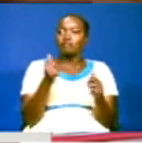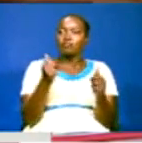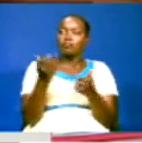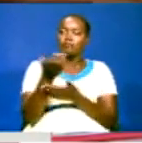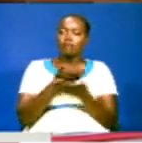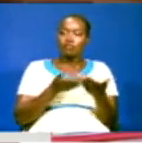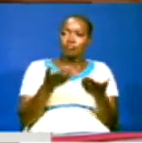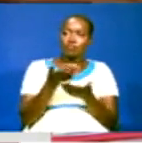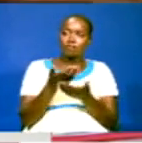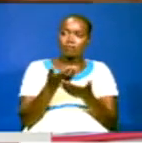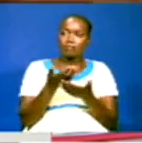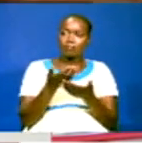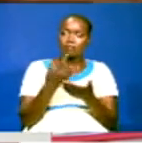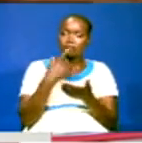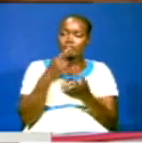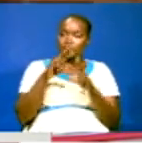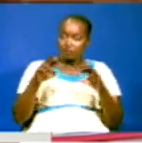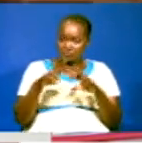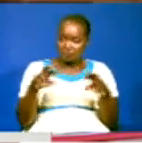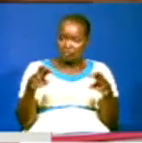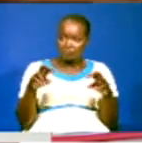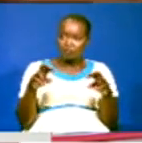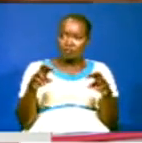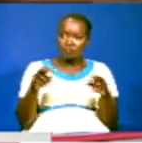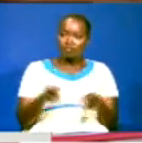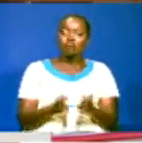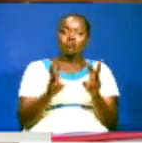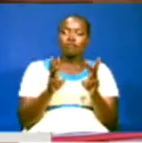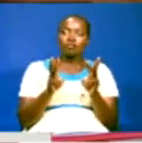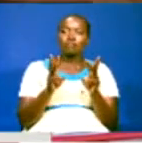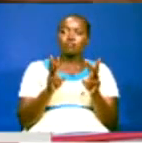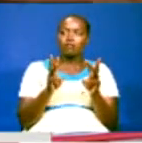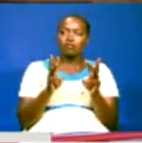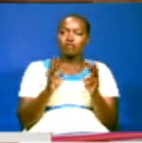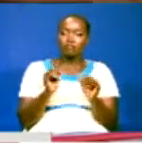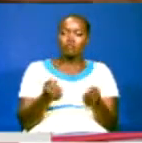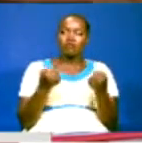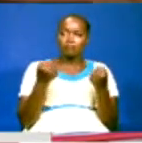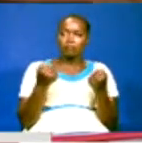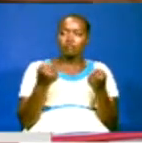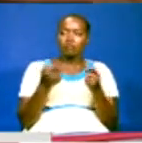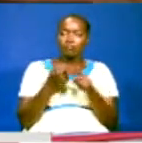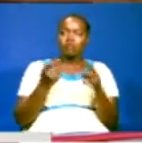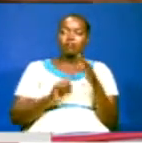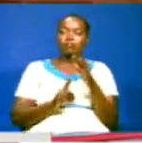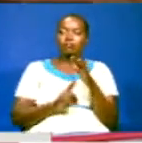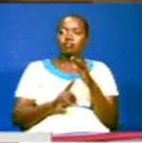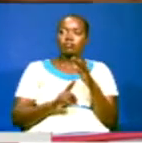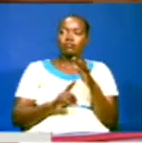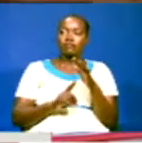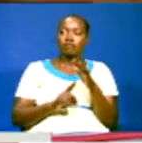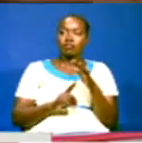economically, and we sought ways of saving from our ministries here and there.